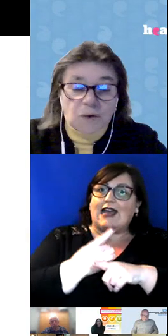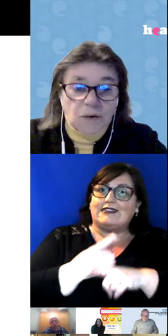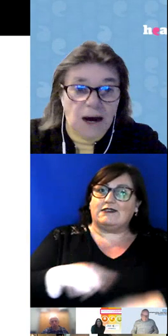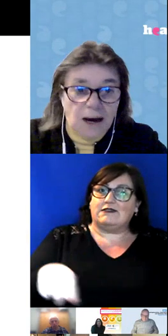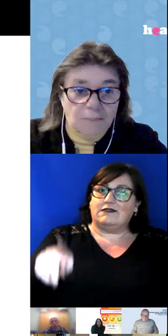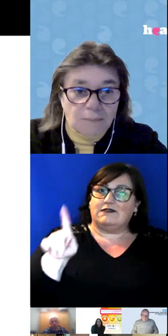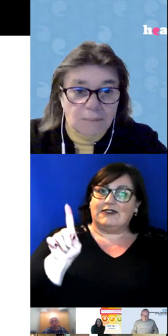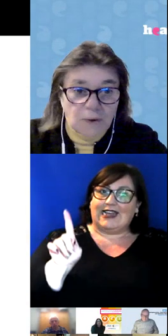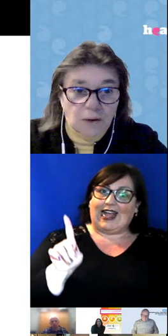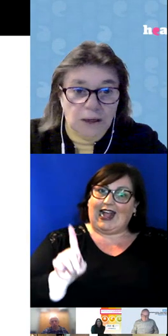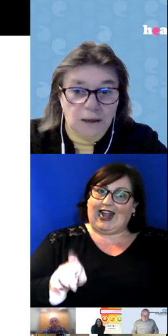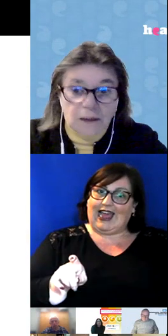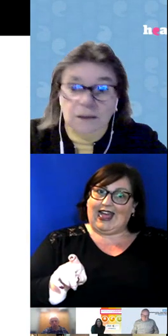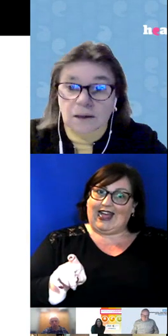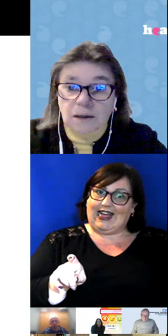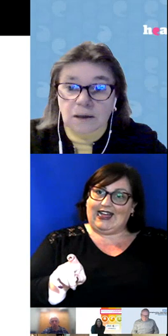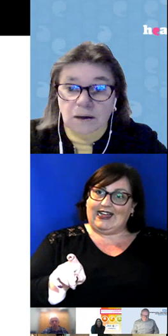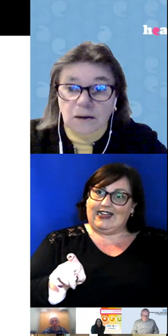if you're